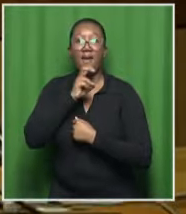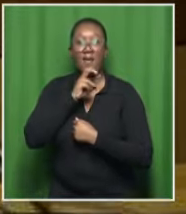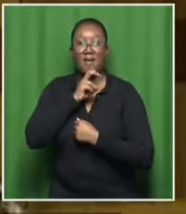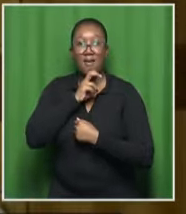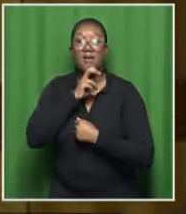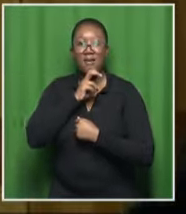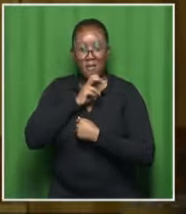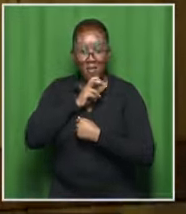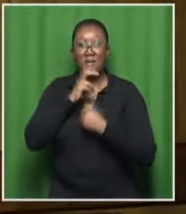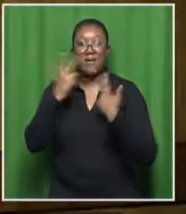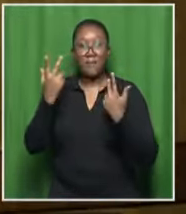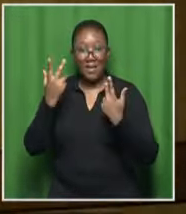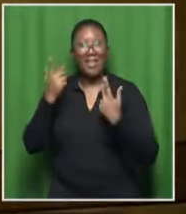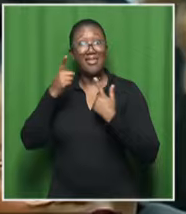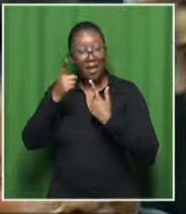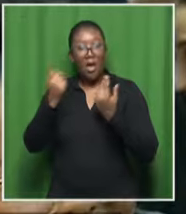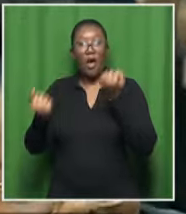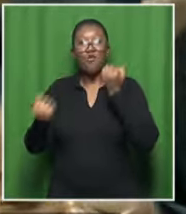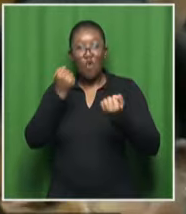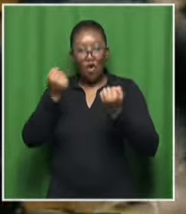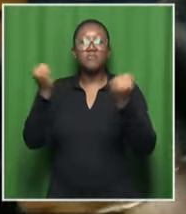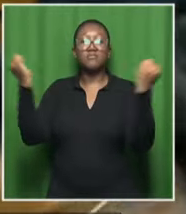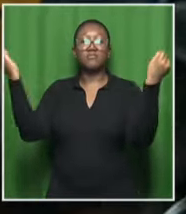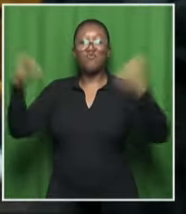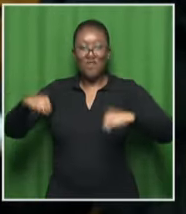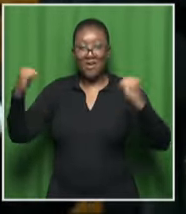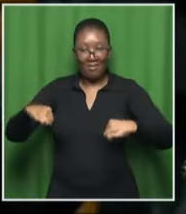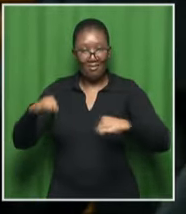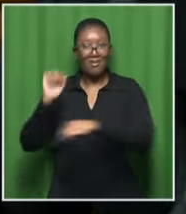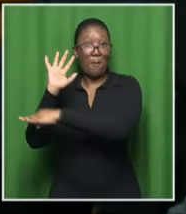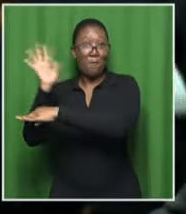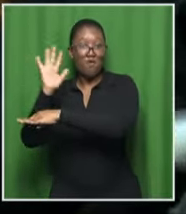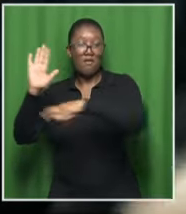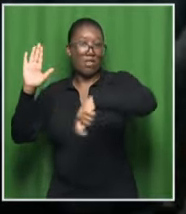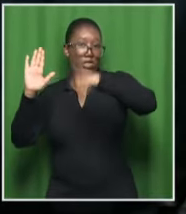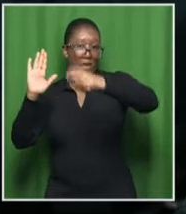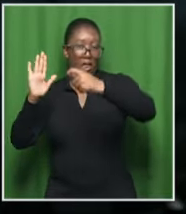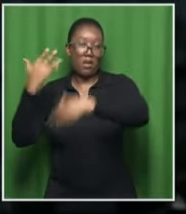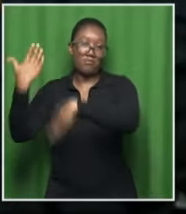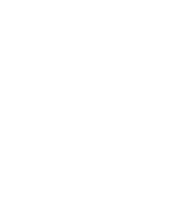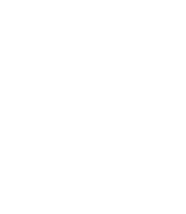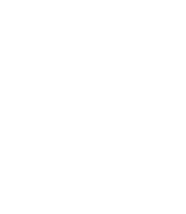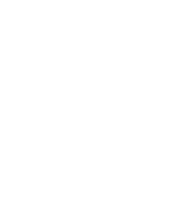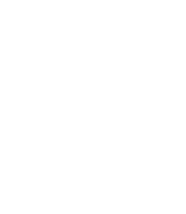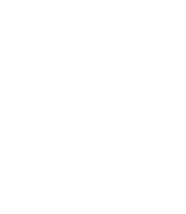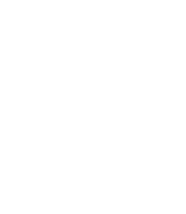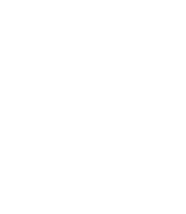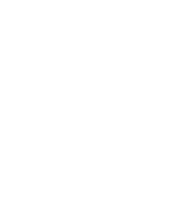green light by the court. Balintle Mthethwa, SABC News, Johannesburg.